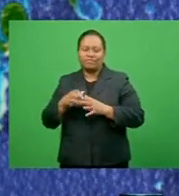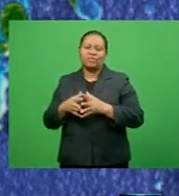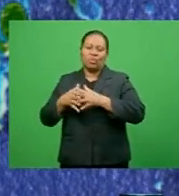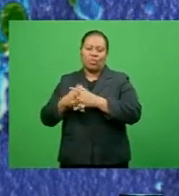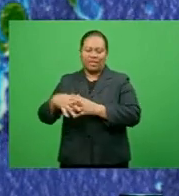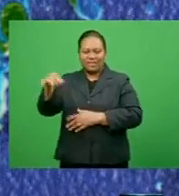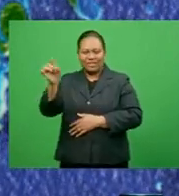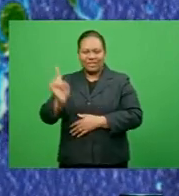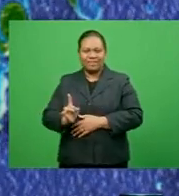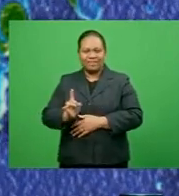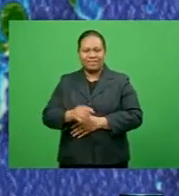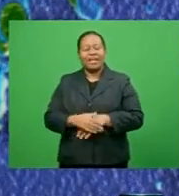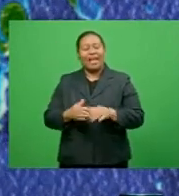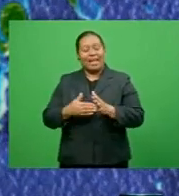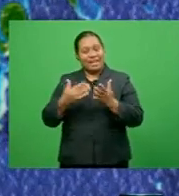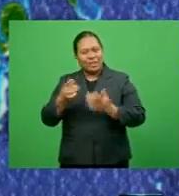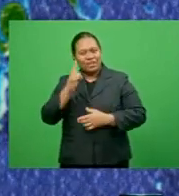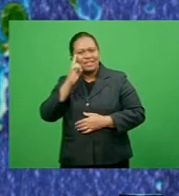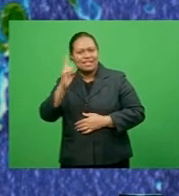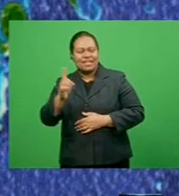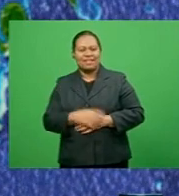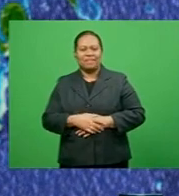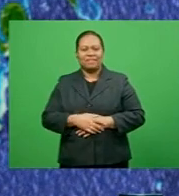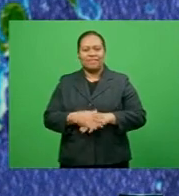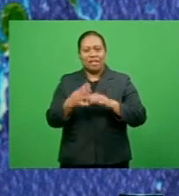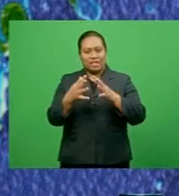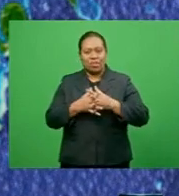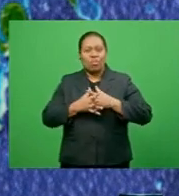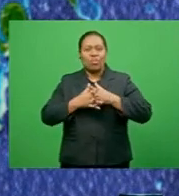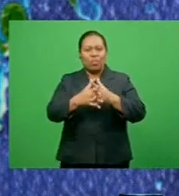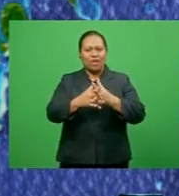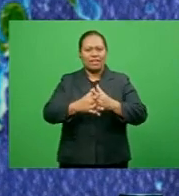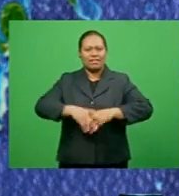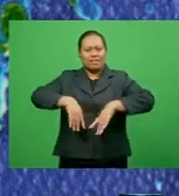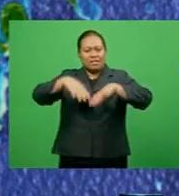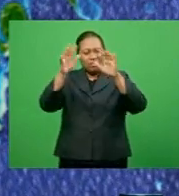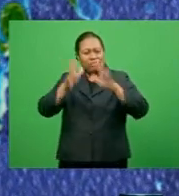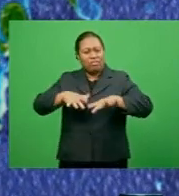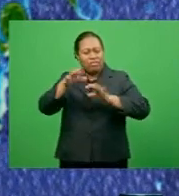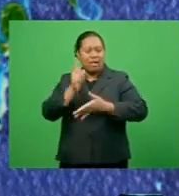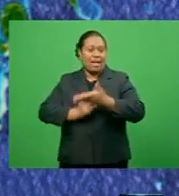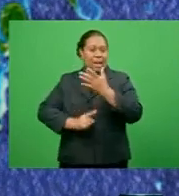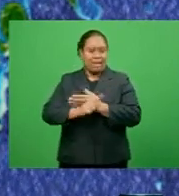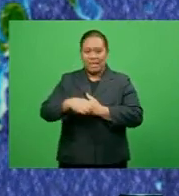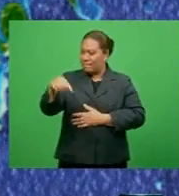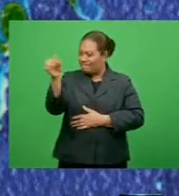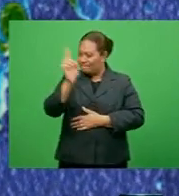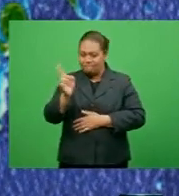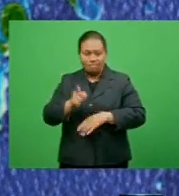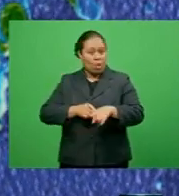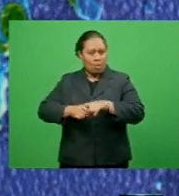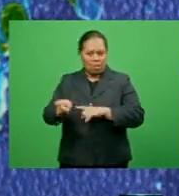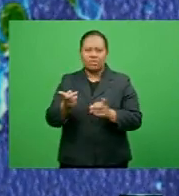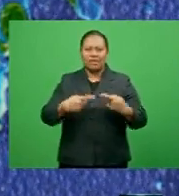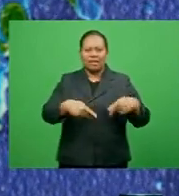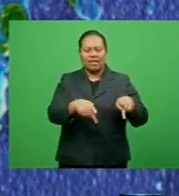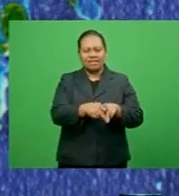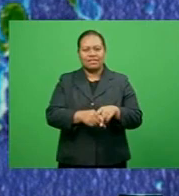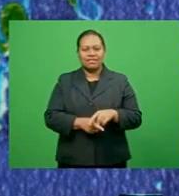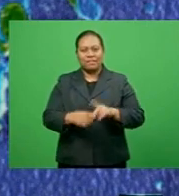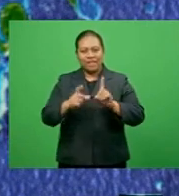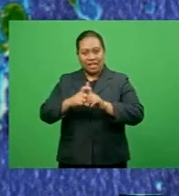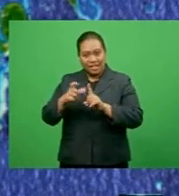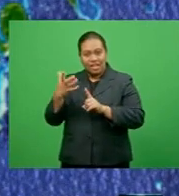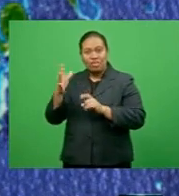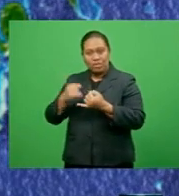today. A quick look at the weather map. Looking at the west, periods of heavy rain and squally thunderstorms over most places. Eastwards